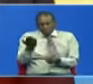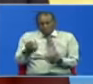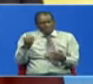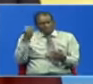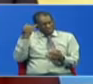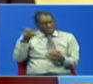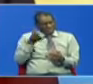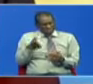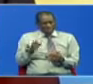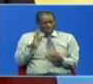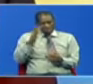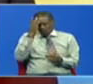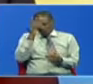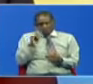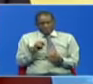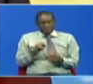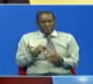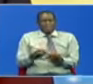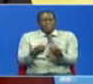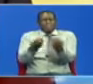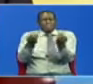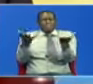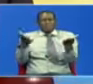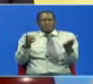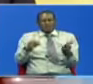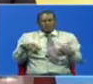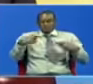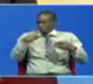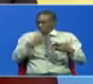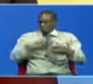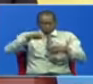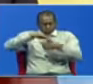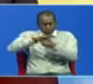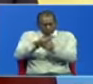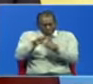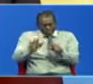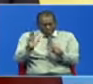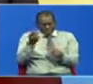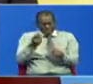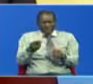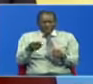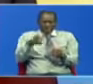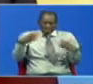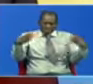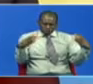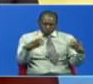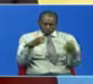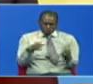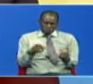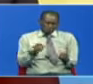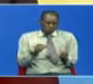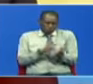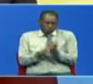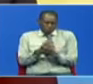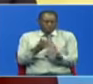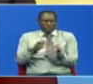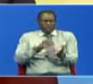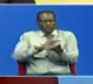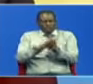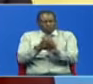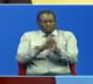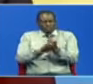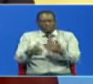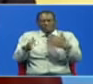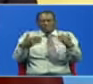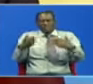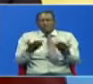is because a large number of our positives tend to be in that category of asymptomatic, where